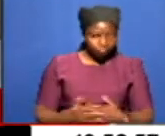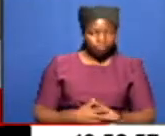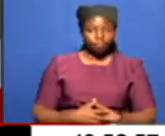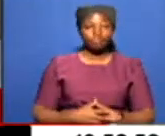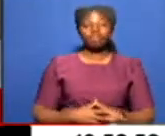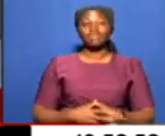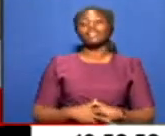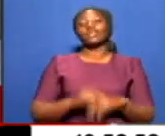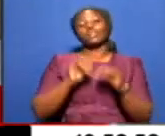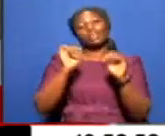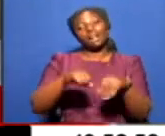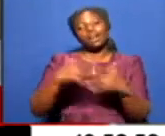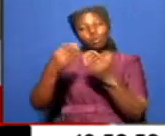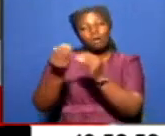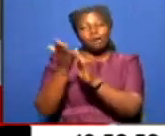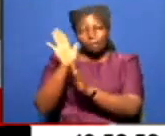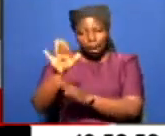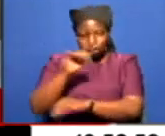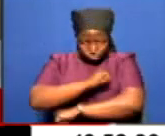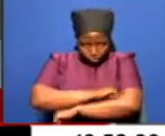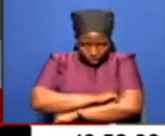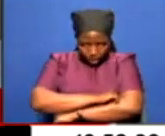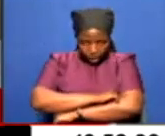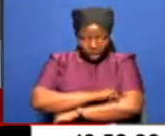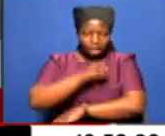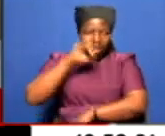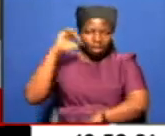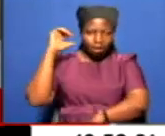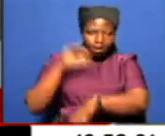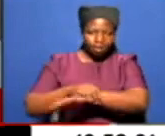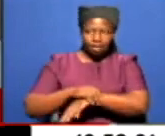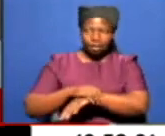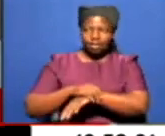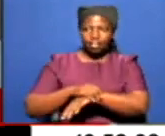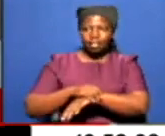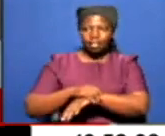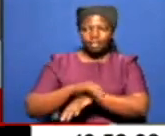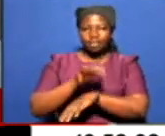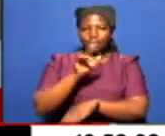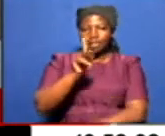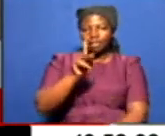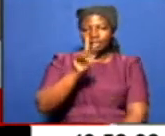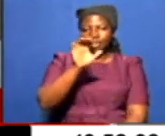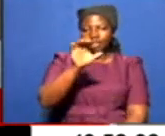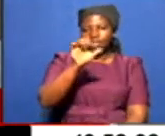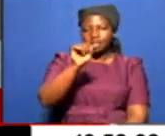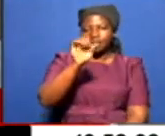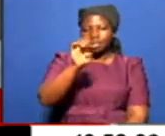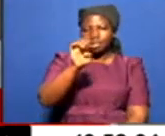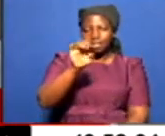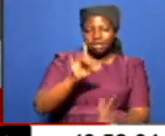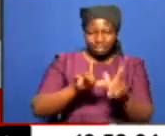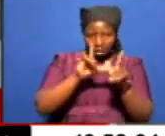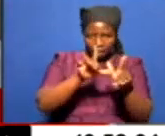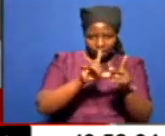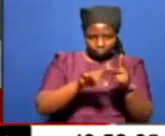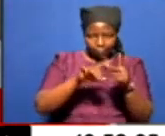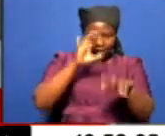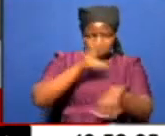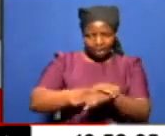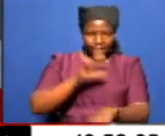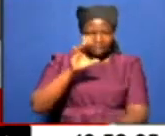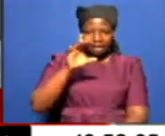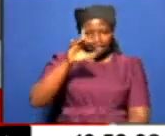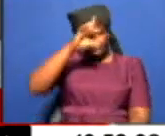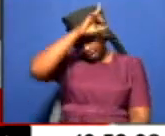You can go back to school, mm-hmm. get a KCAC certificate, get your degree certificate,